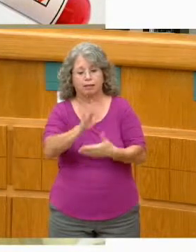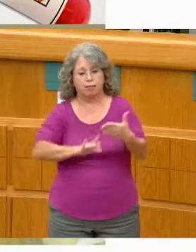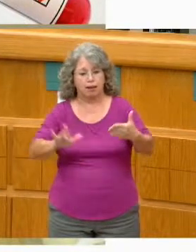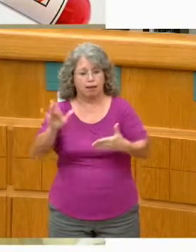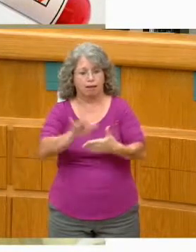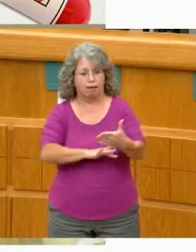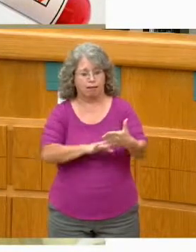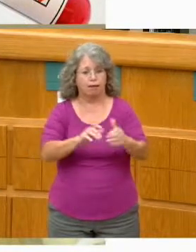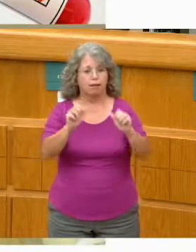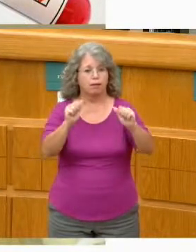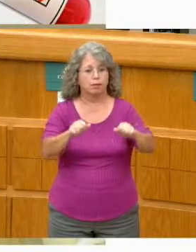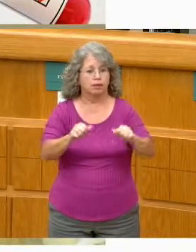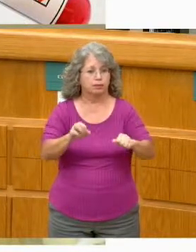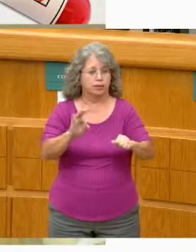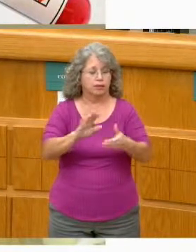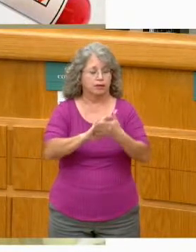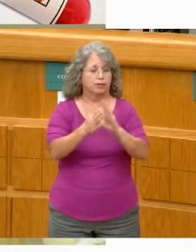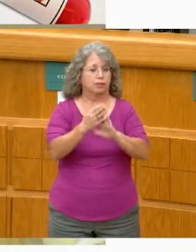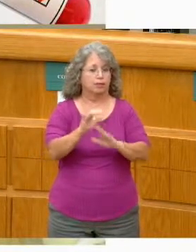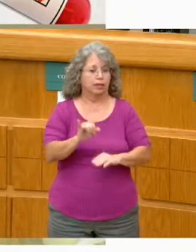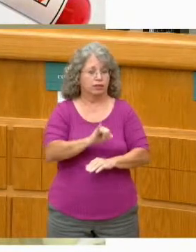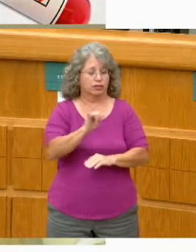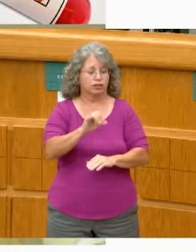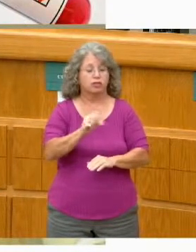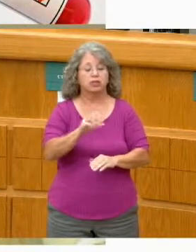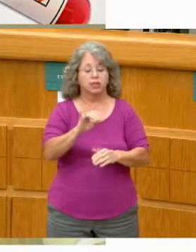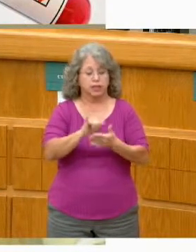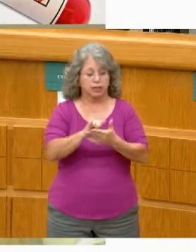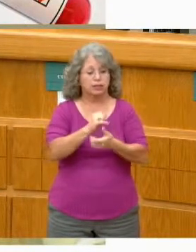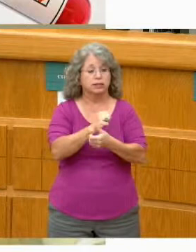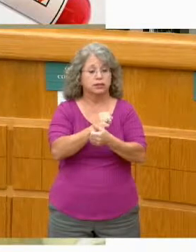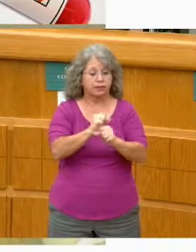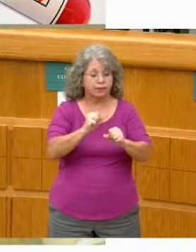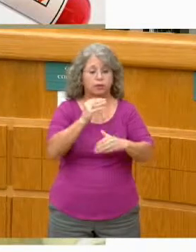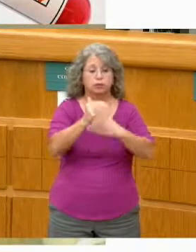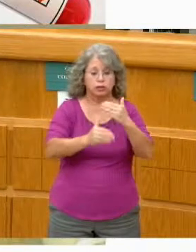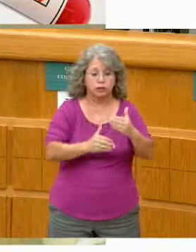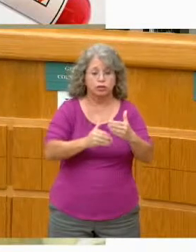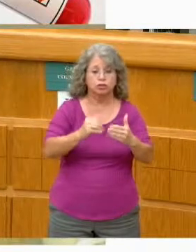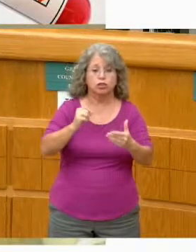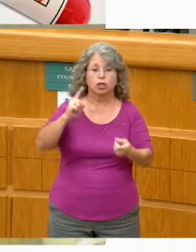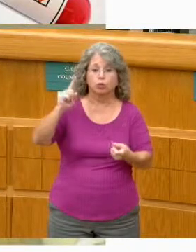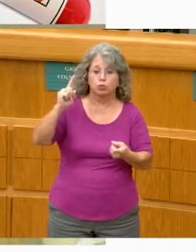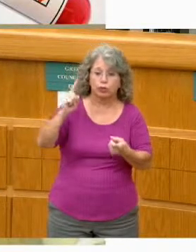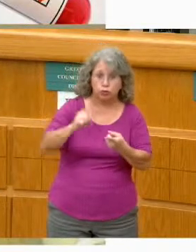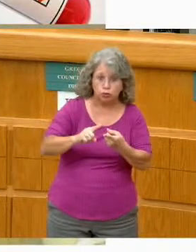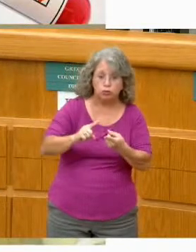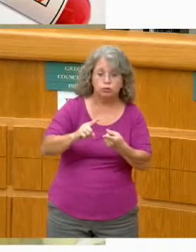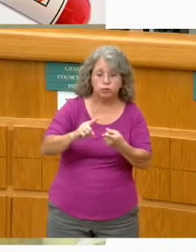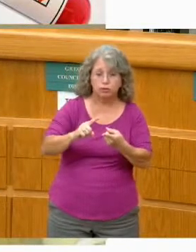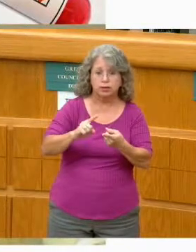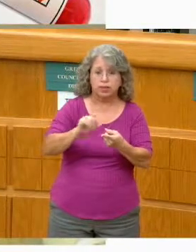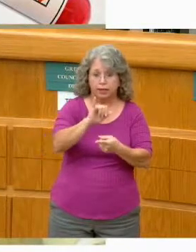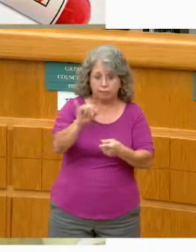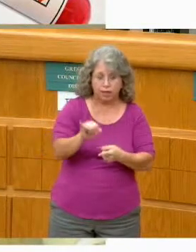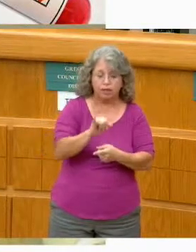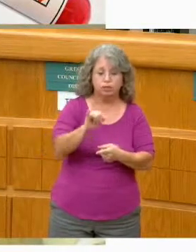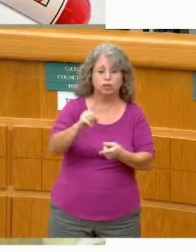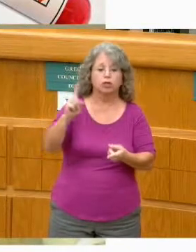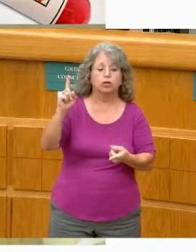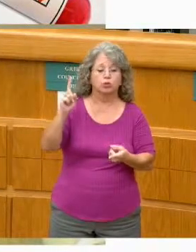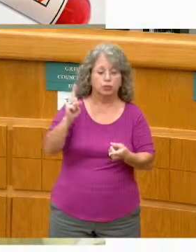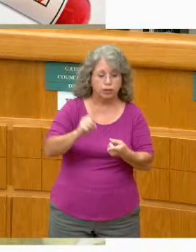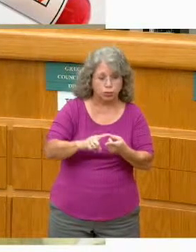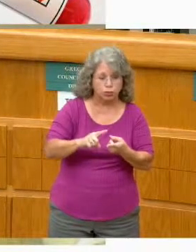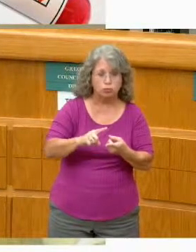infection. So precautions do slow down the virus. They do save lives. They do lessen the burden on hospitals, and they